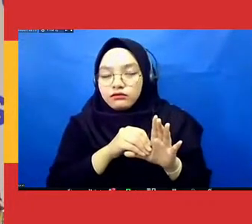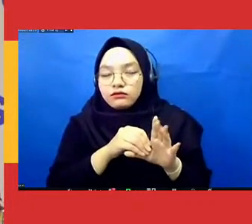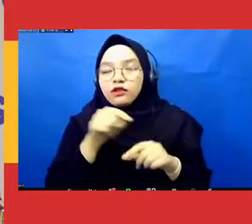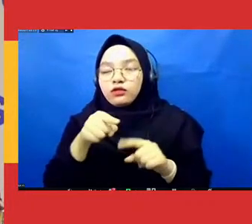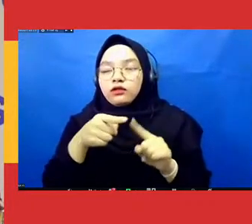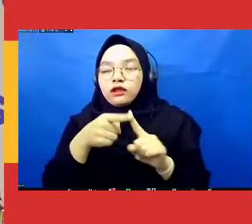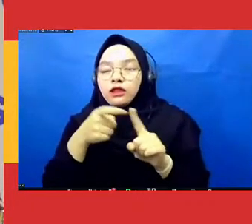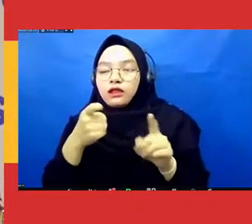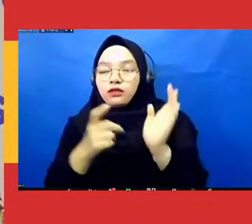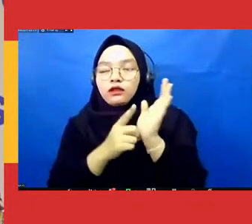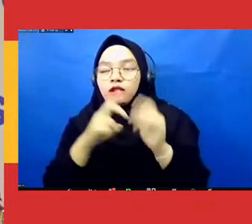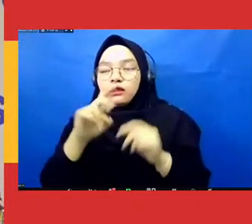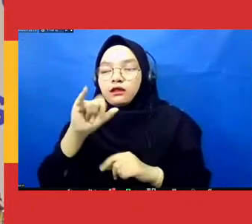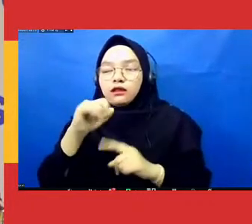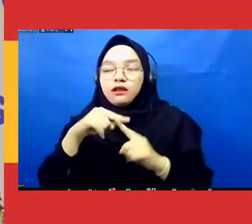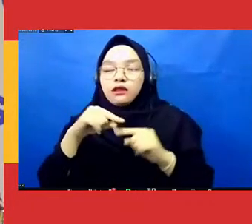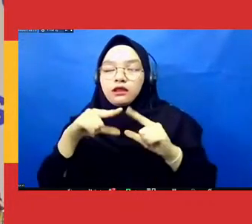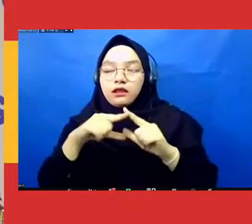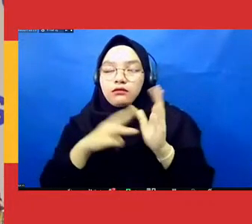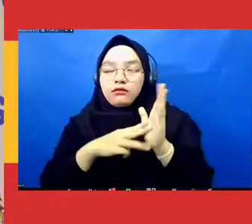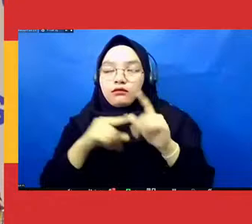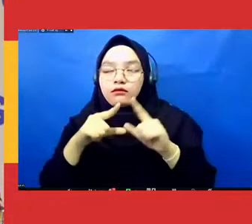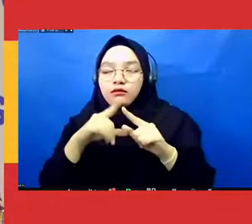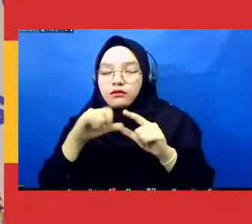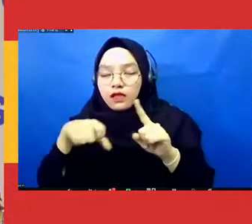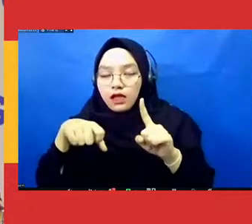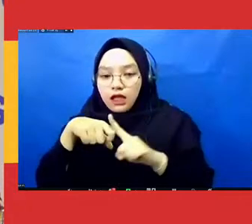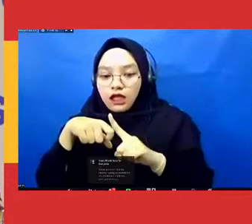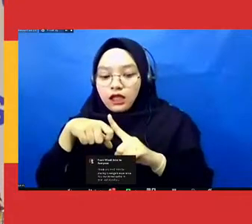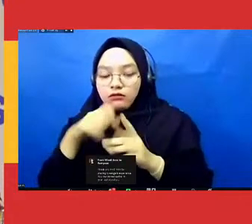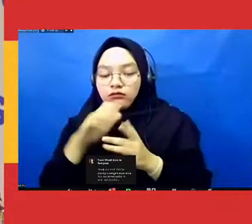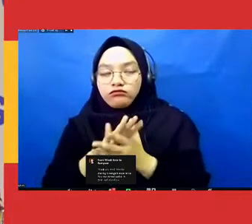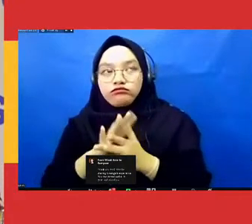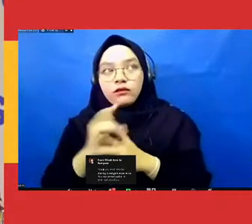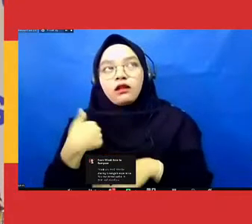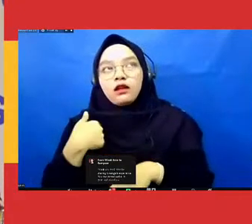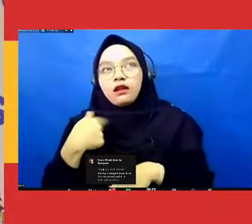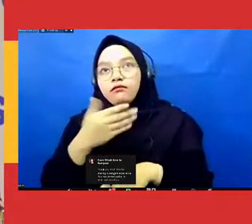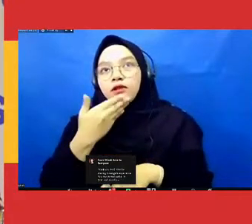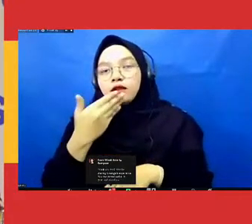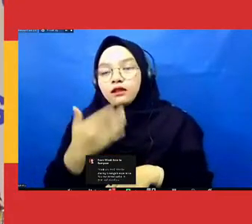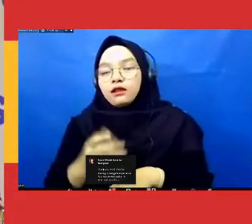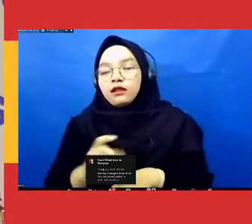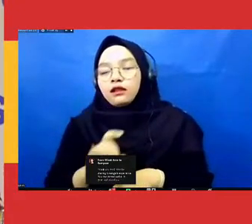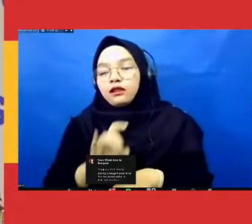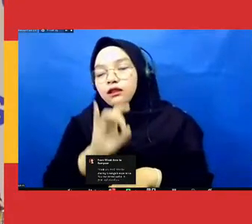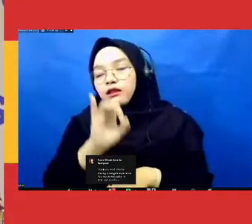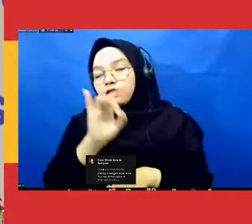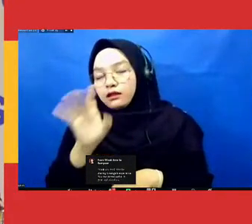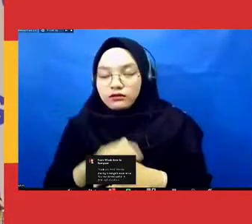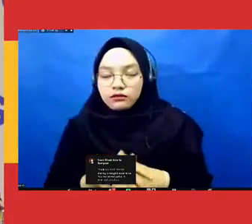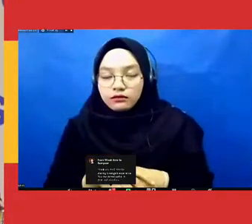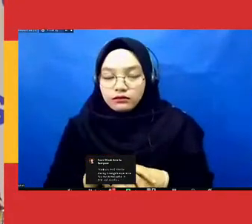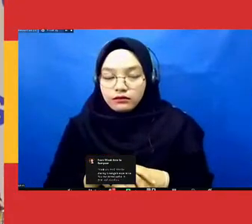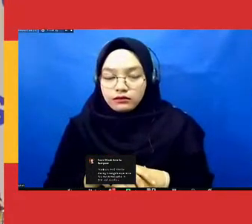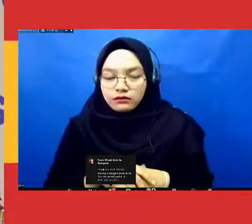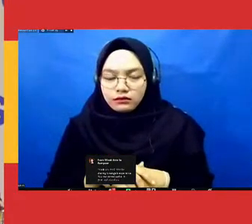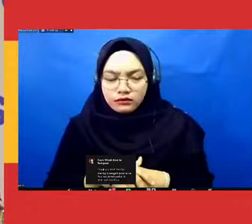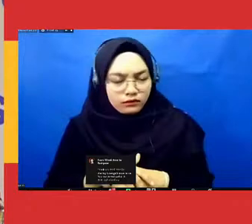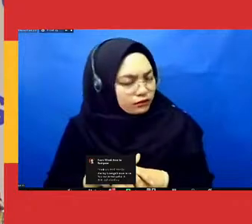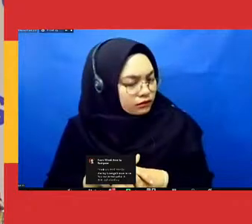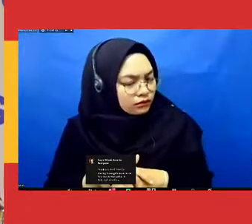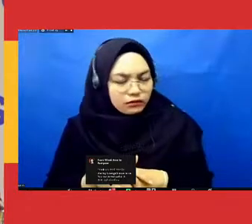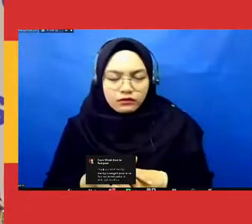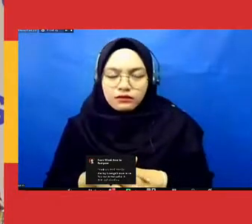And yeah, another question from Dr. Rita Manik. How do you see